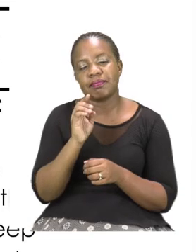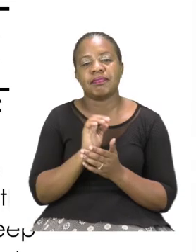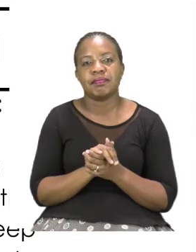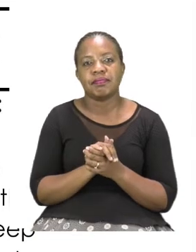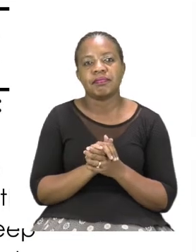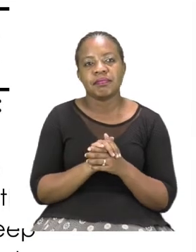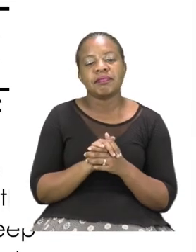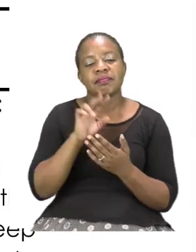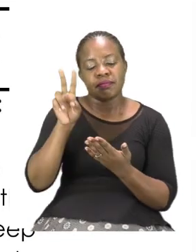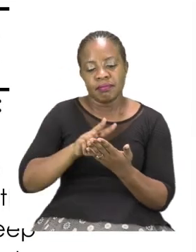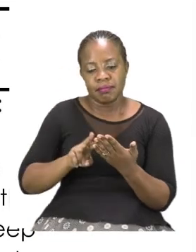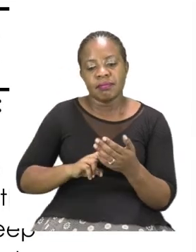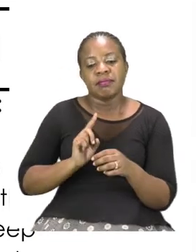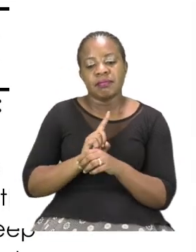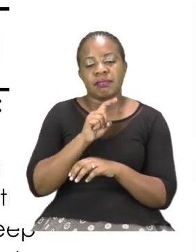time.